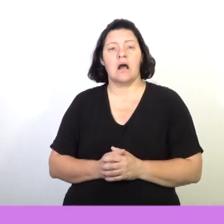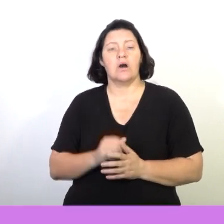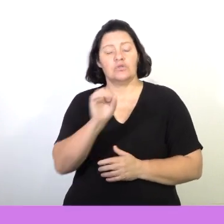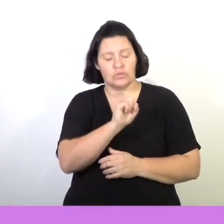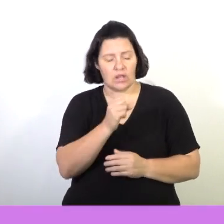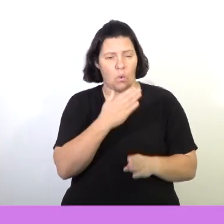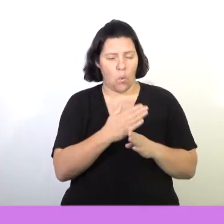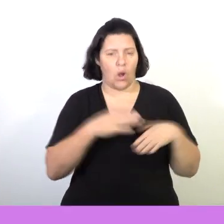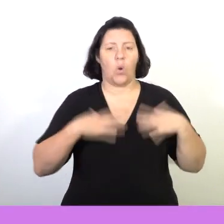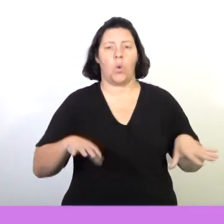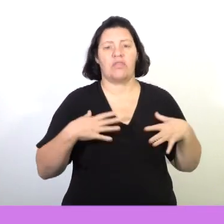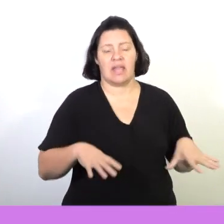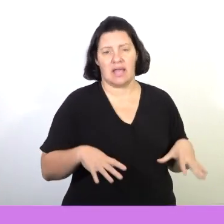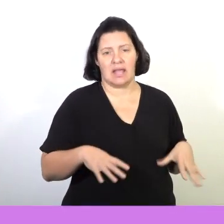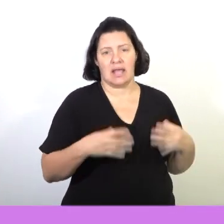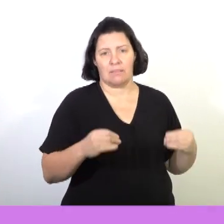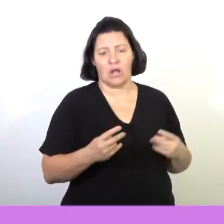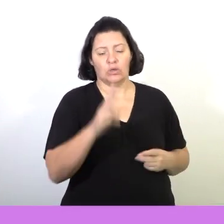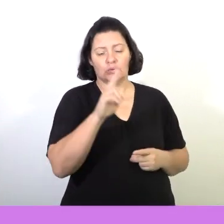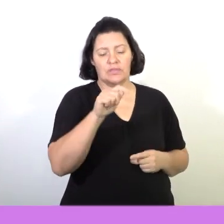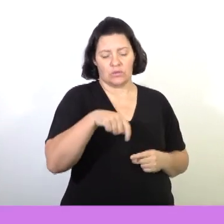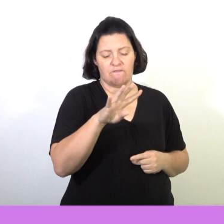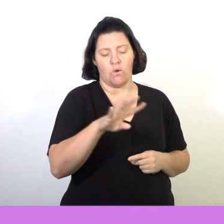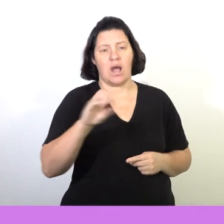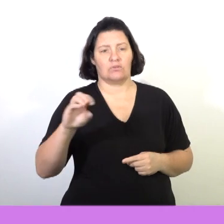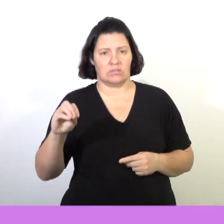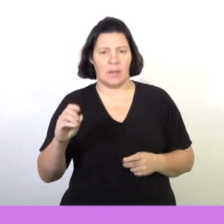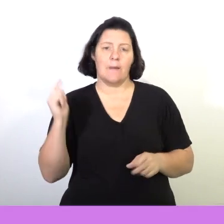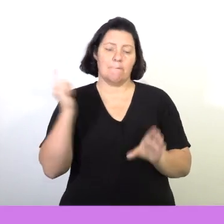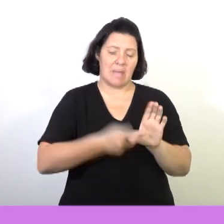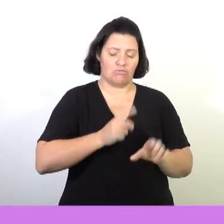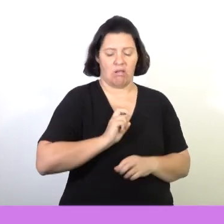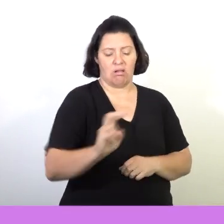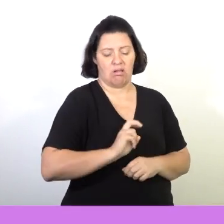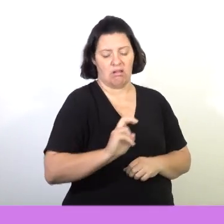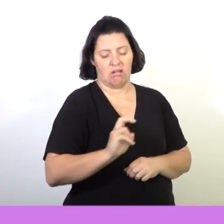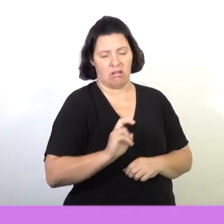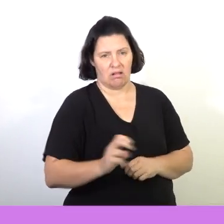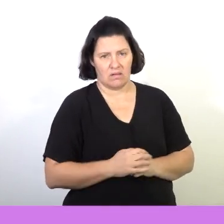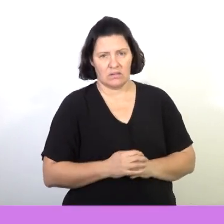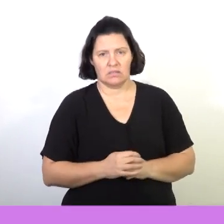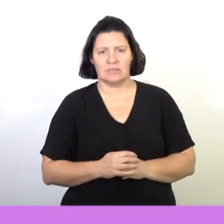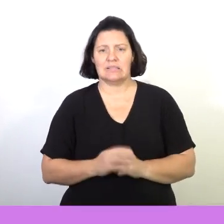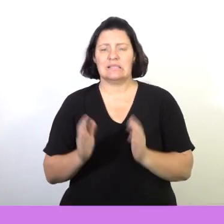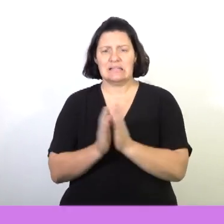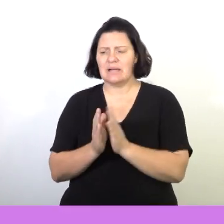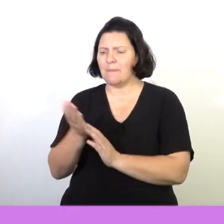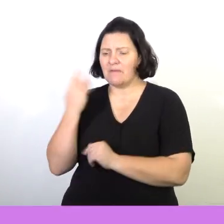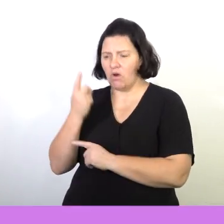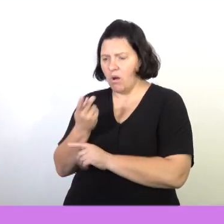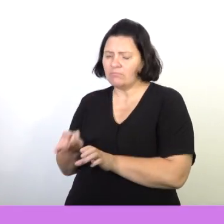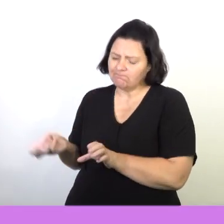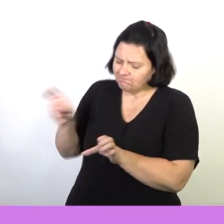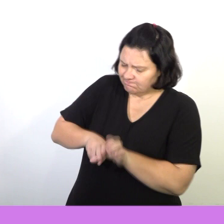a clothing company and she spends $2,400 per month on petrol. She asked her 4